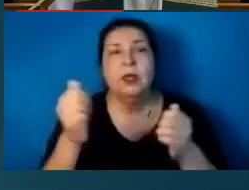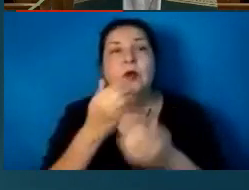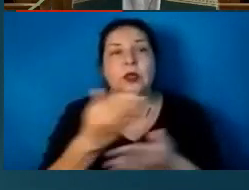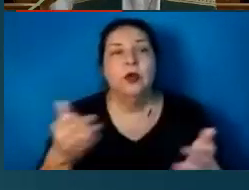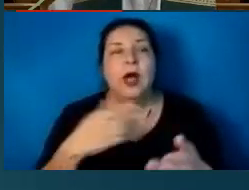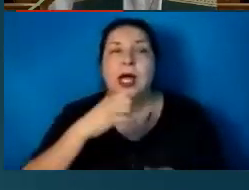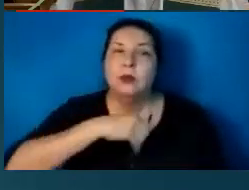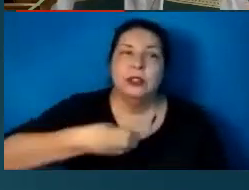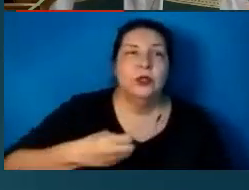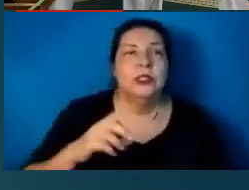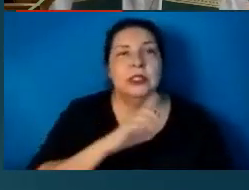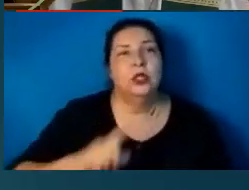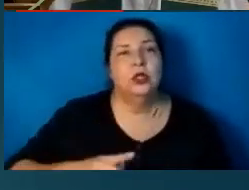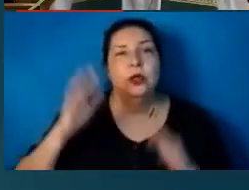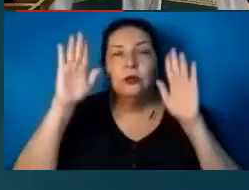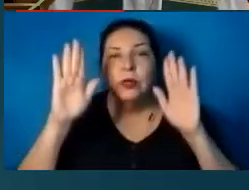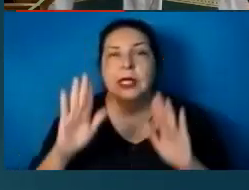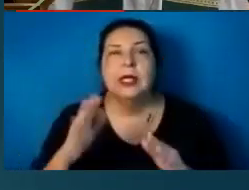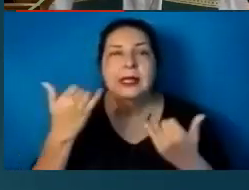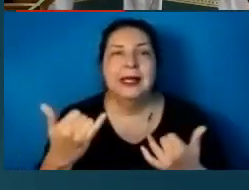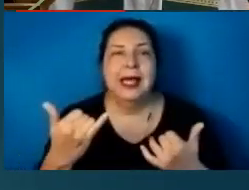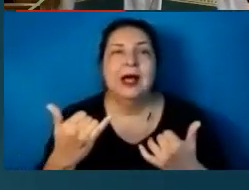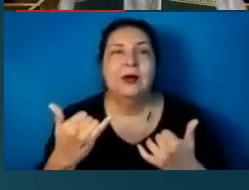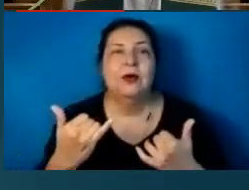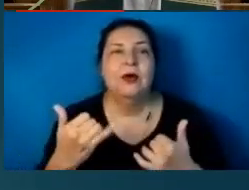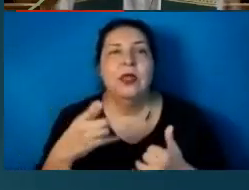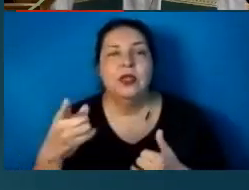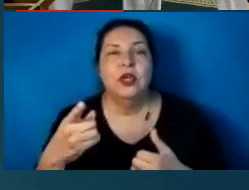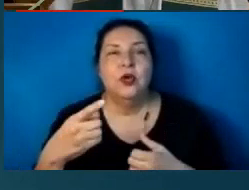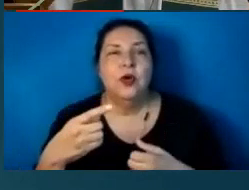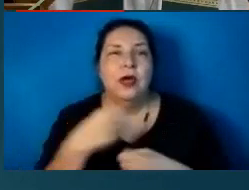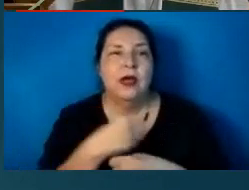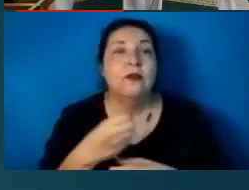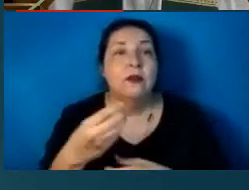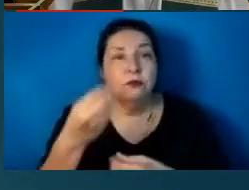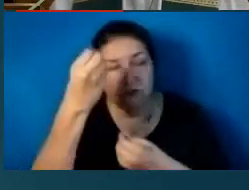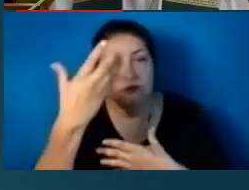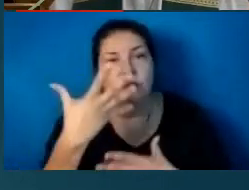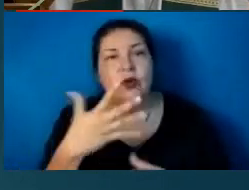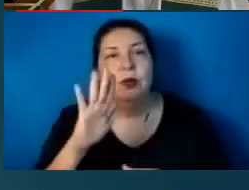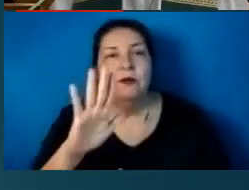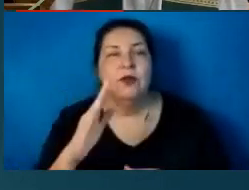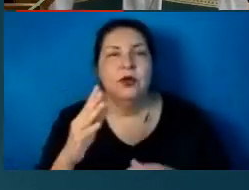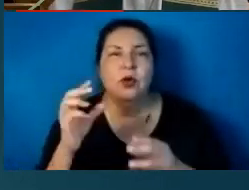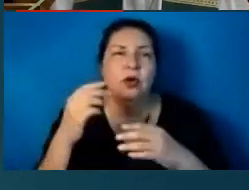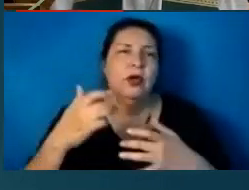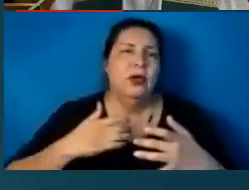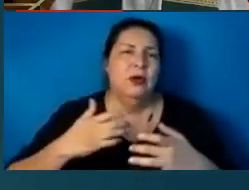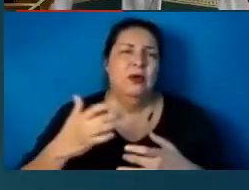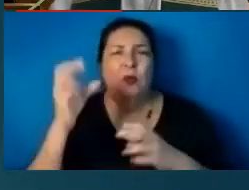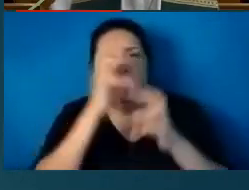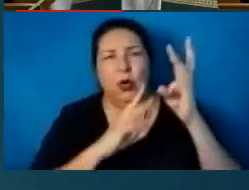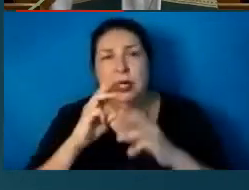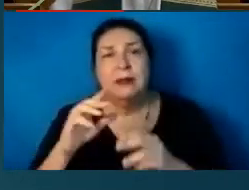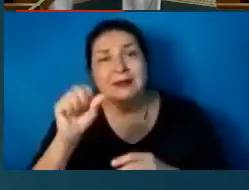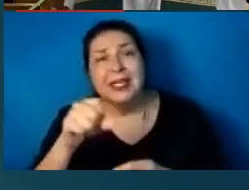in the Lord greatly now at length that you have revived your concern for me. You were indeed concerned for me, but you